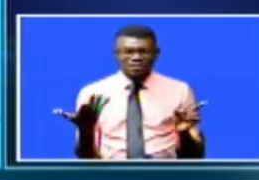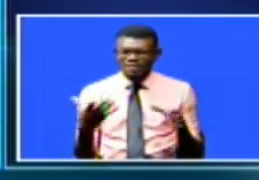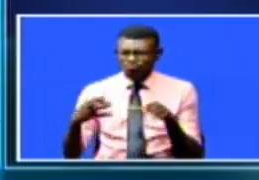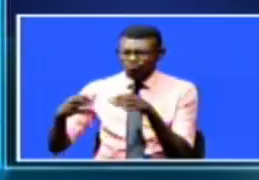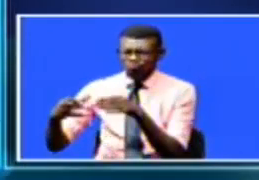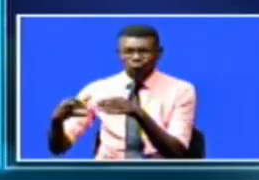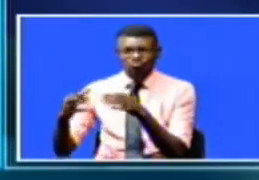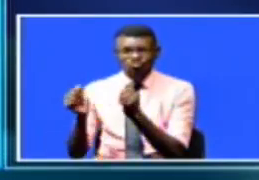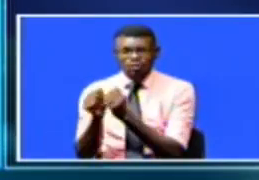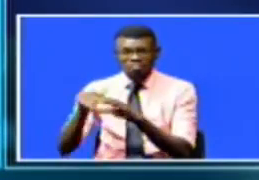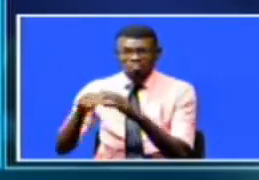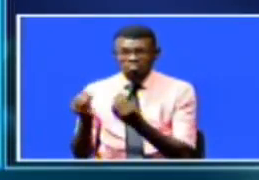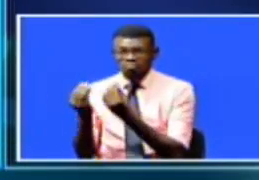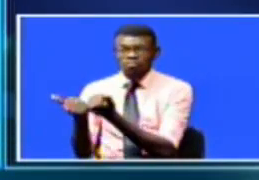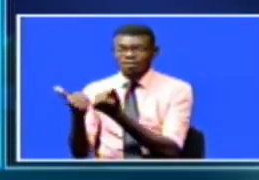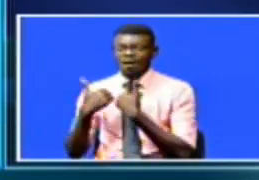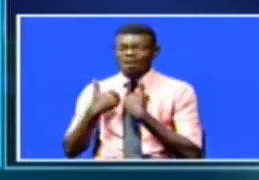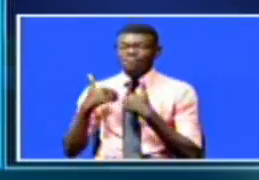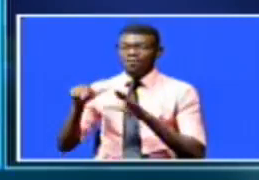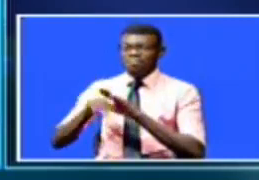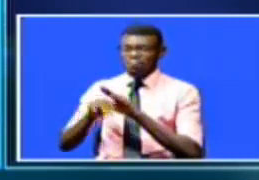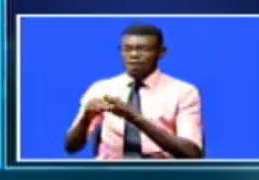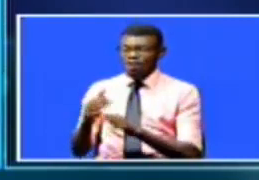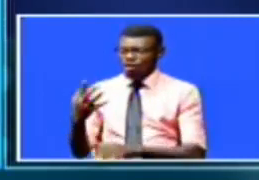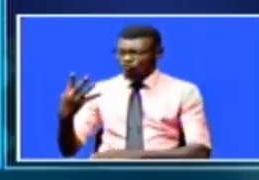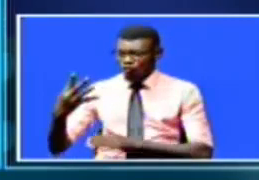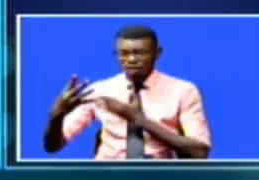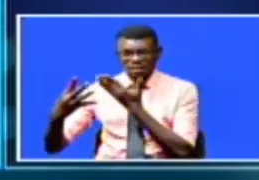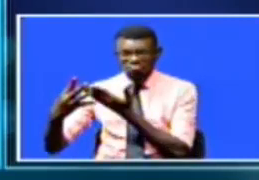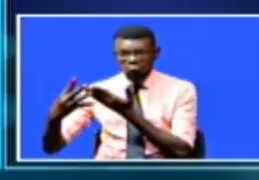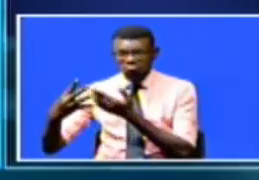the House was made up of 4 members, which any of those members